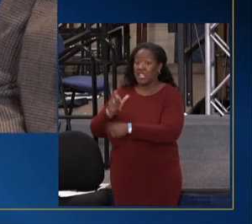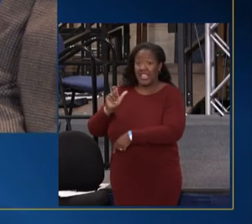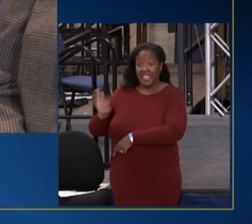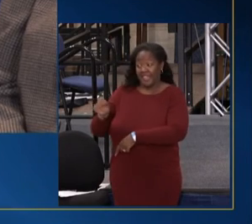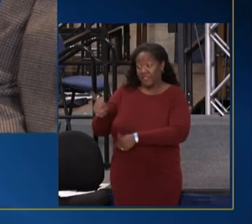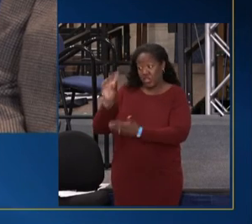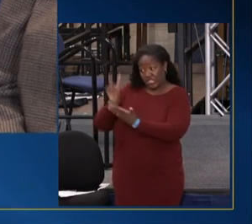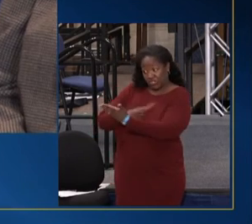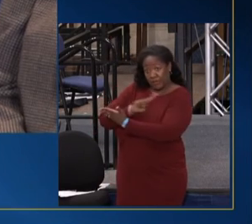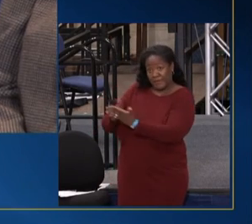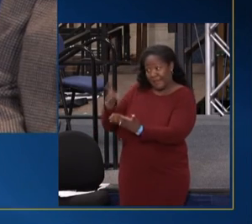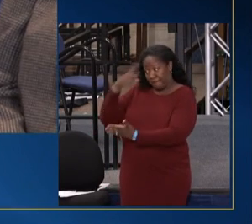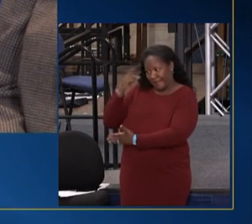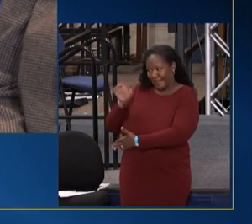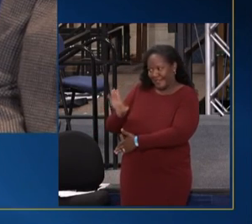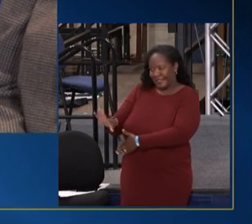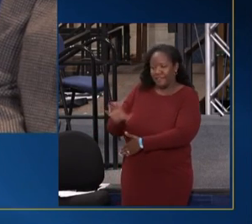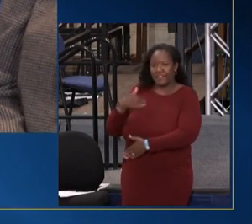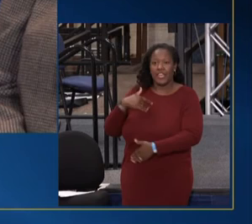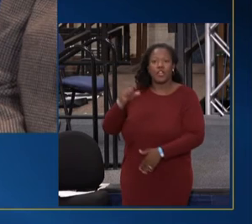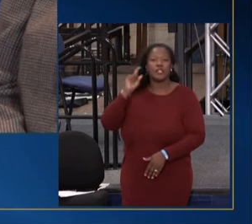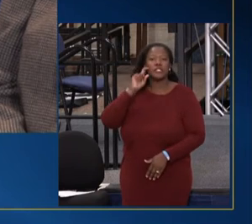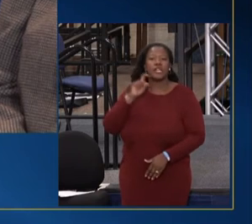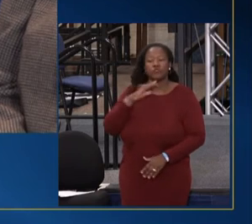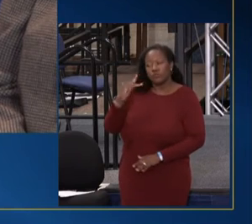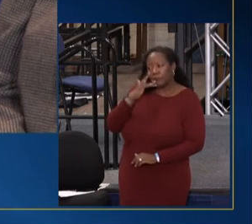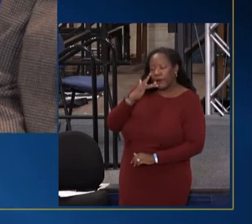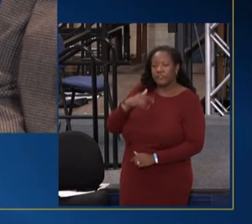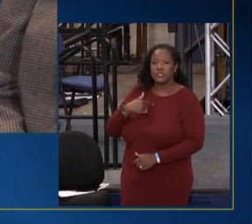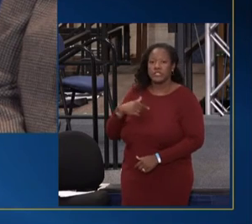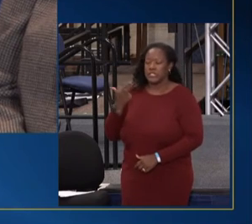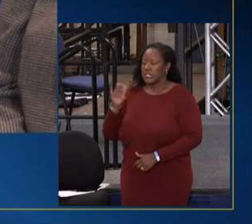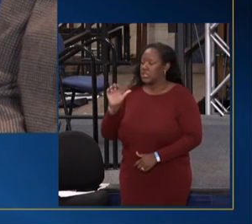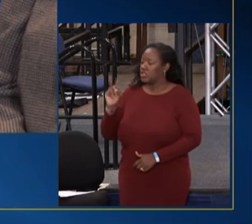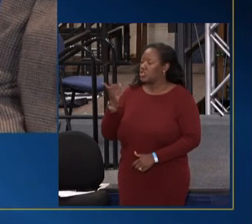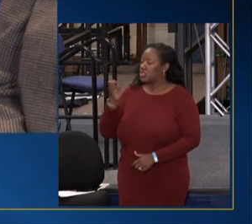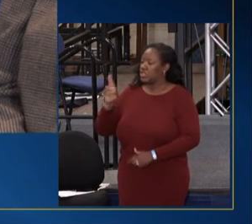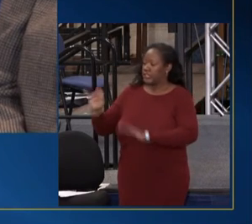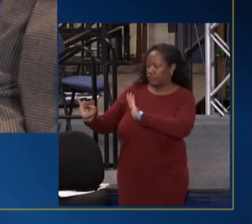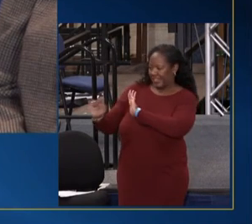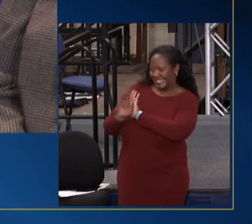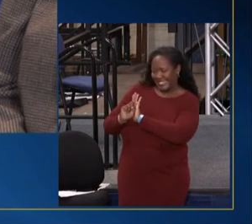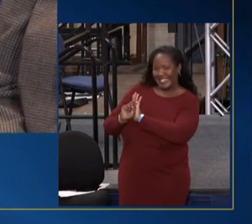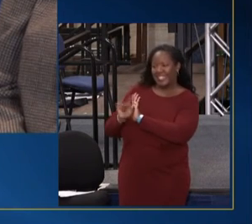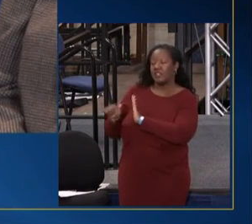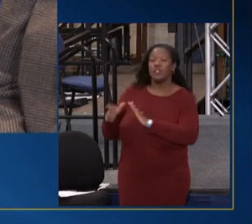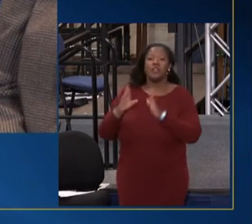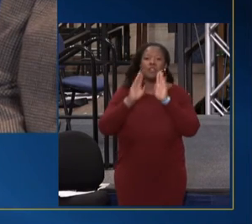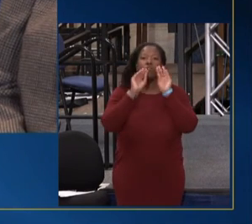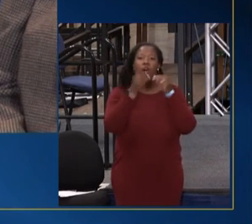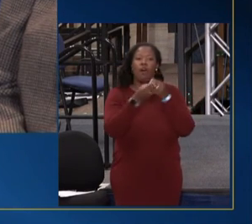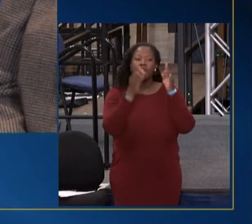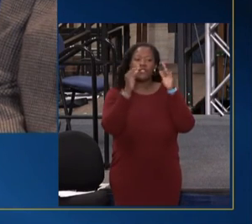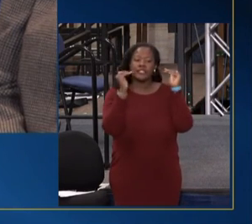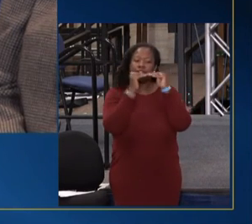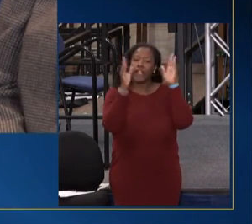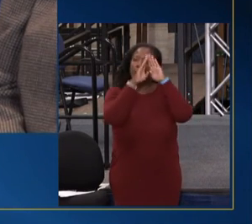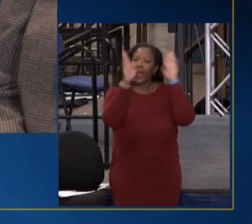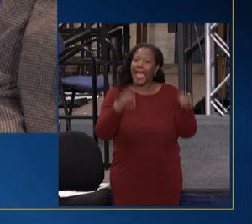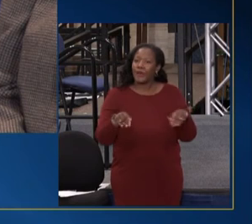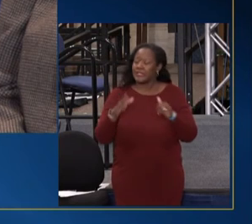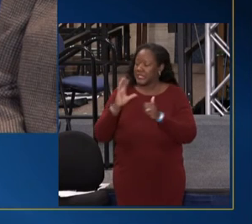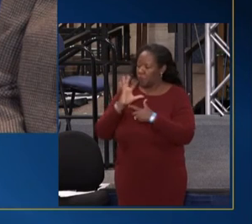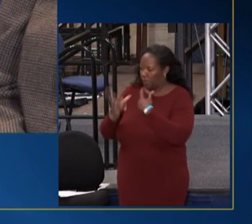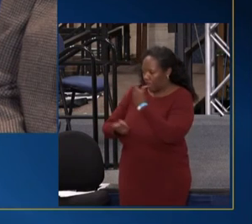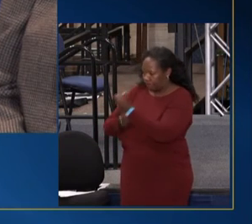discriminated against because of their sexual orientation or gender identity, the Office of Fair Housing is our friend in